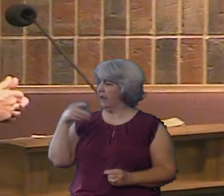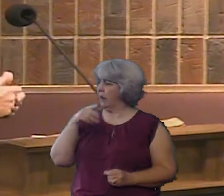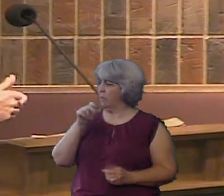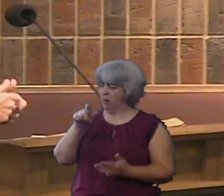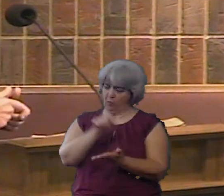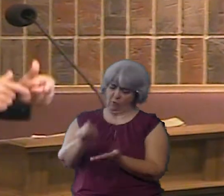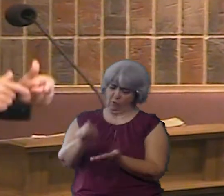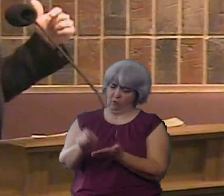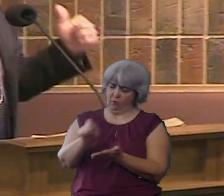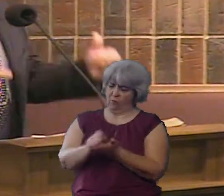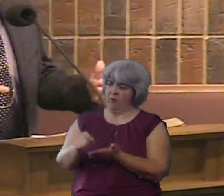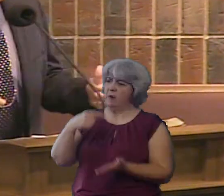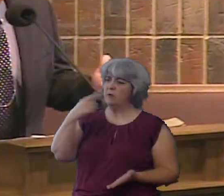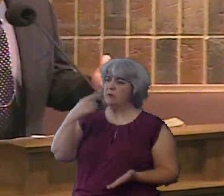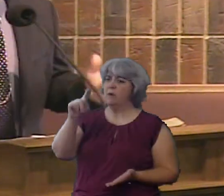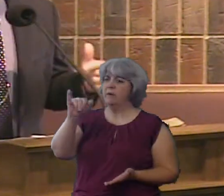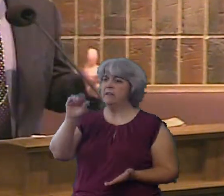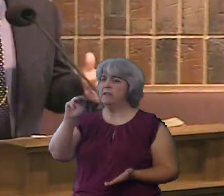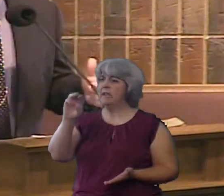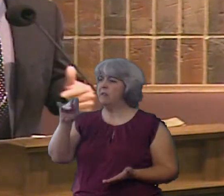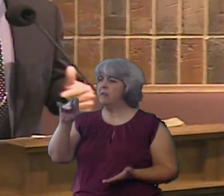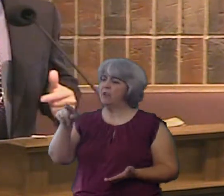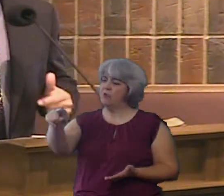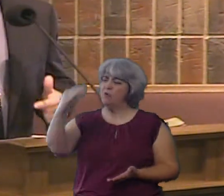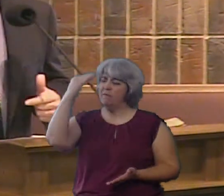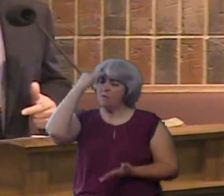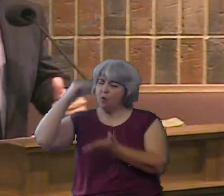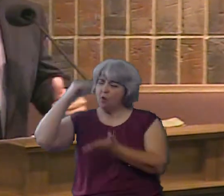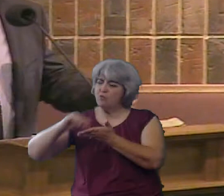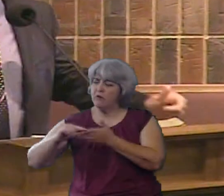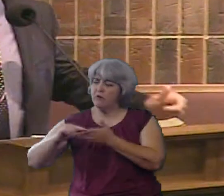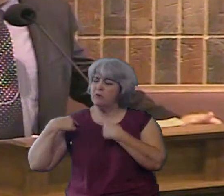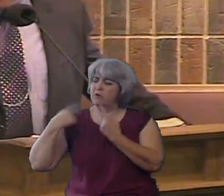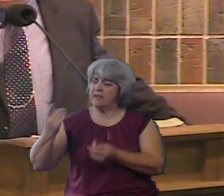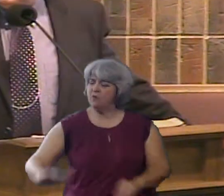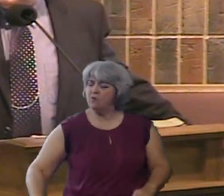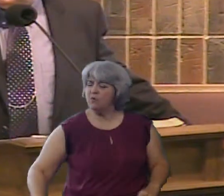Holy Scriptures, which are able to make you wise unto salvation."